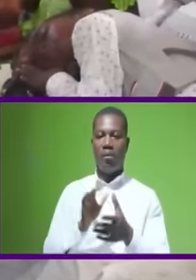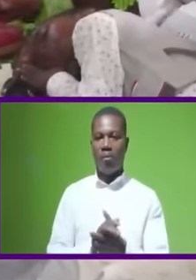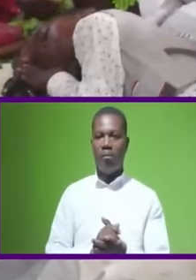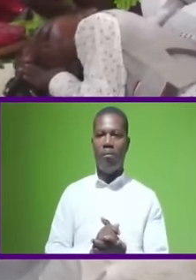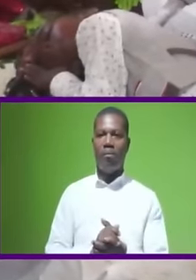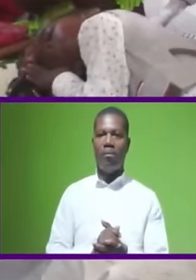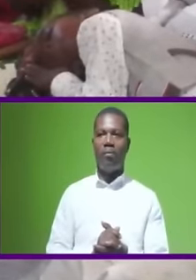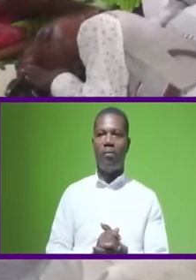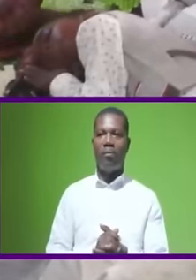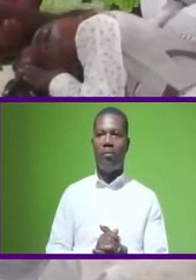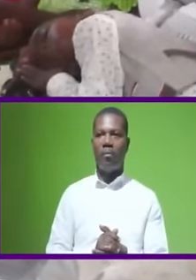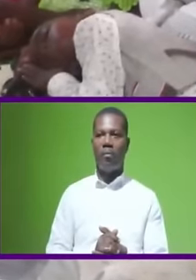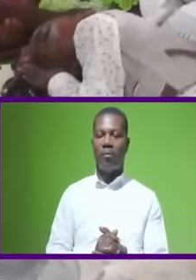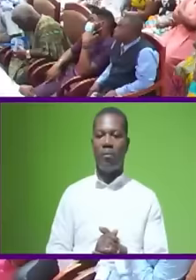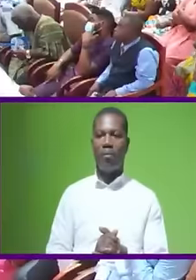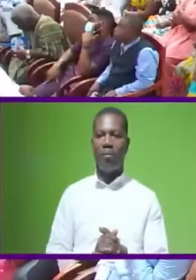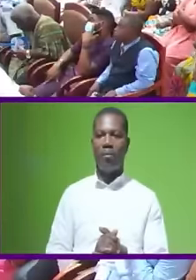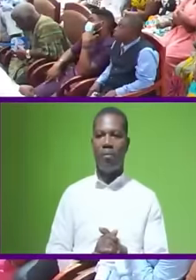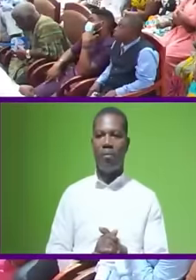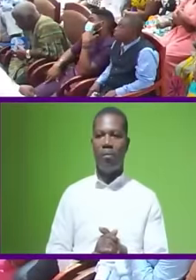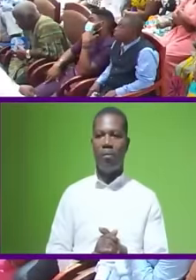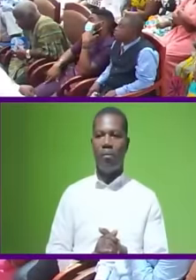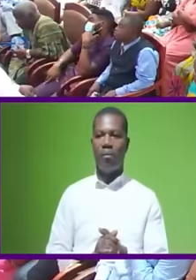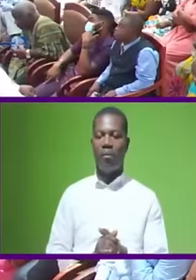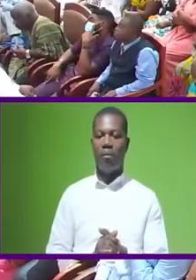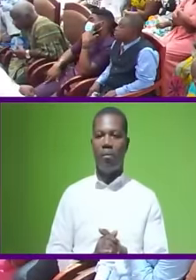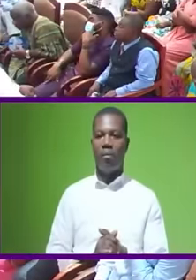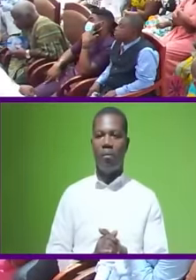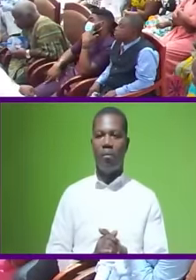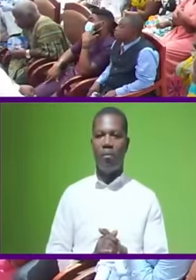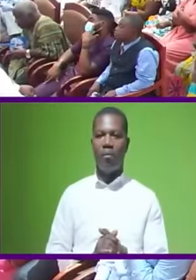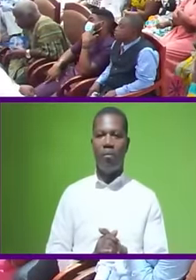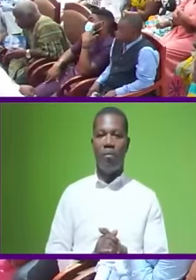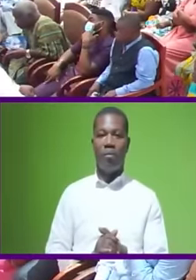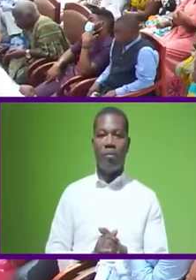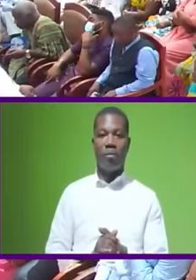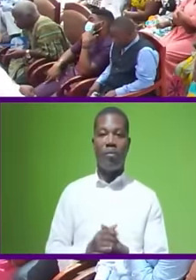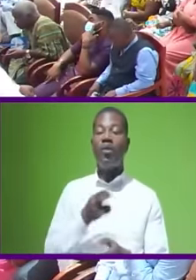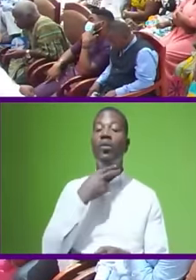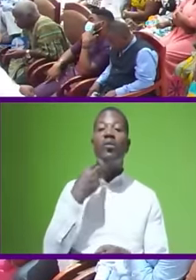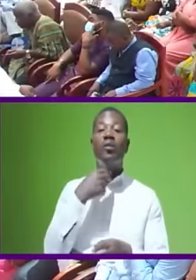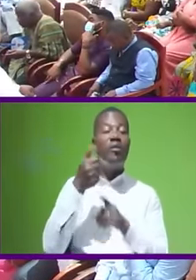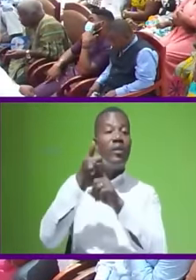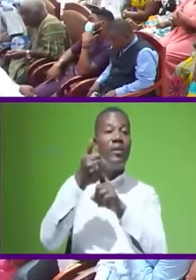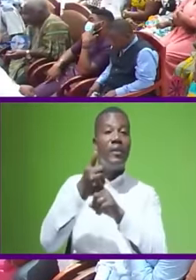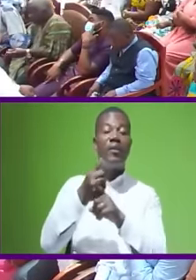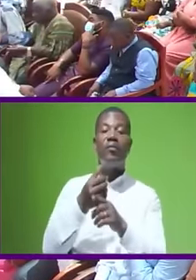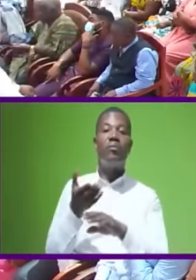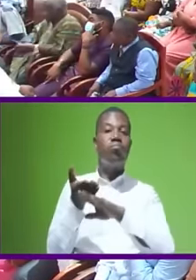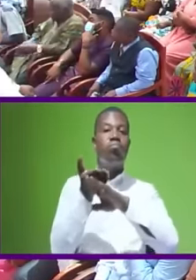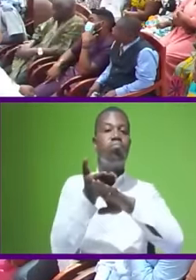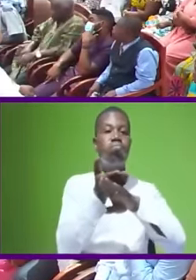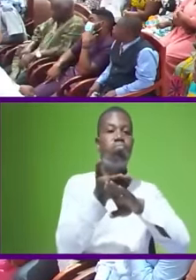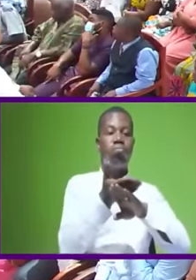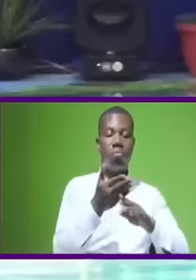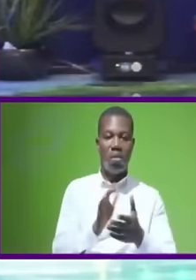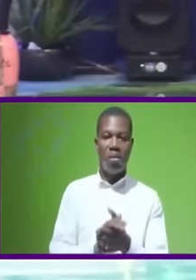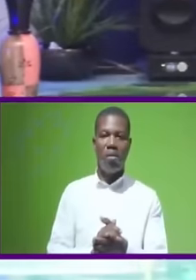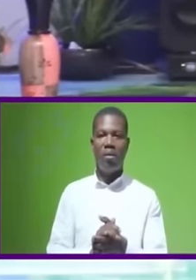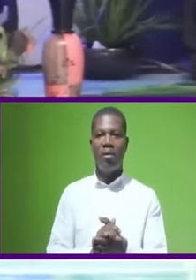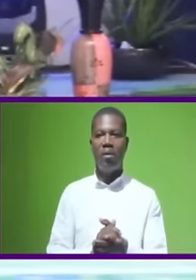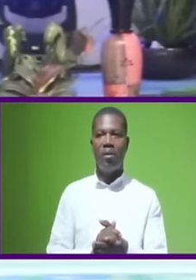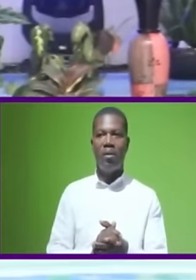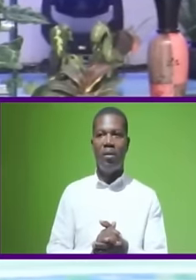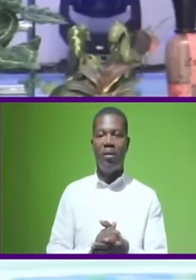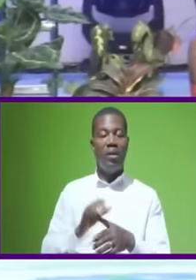church of the rich and prosperous people? Now, so for no, I said, even the pastor himself is begging. I saw it